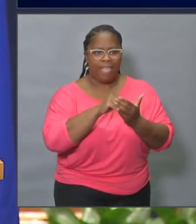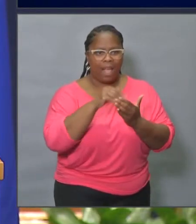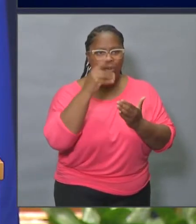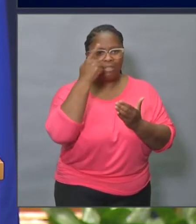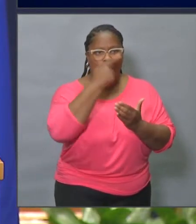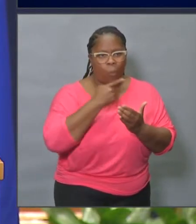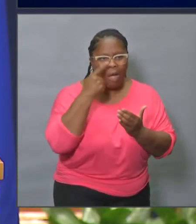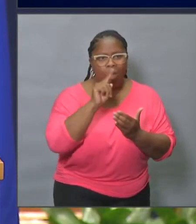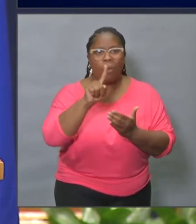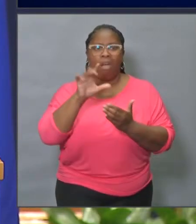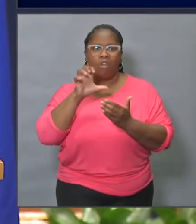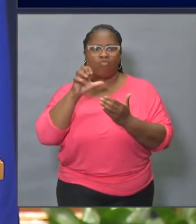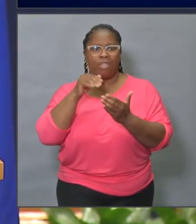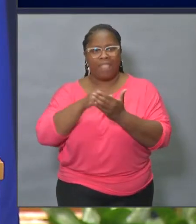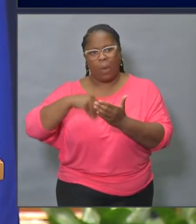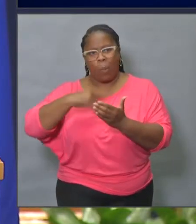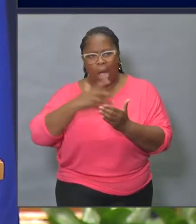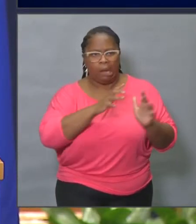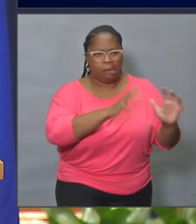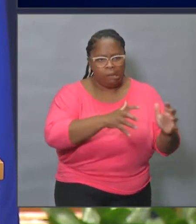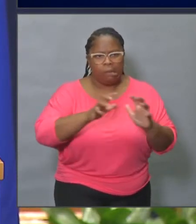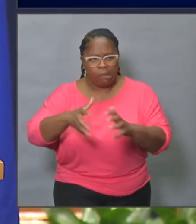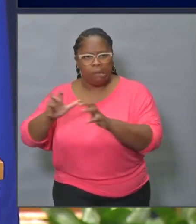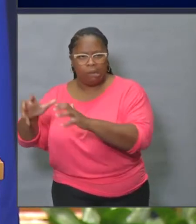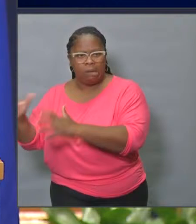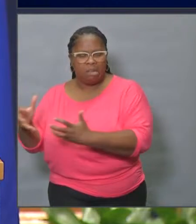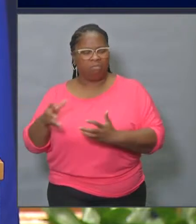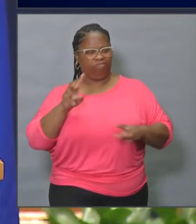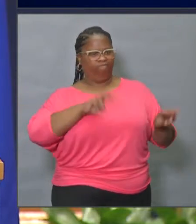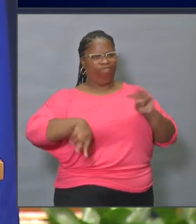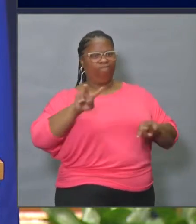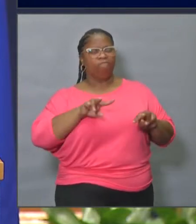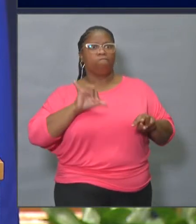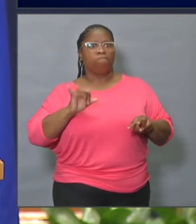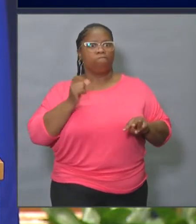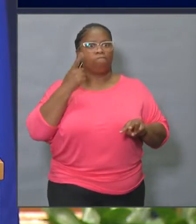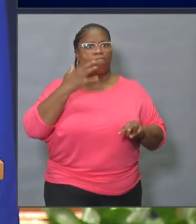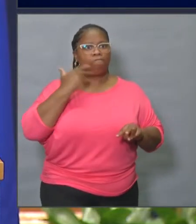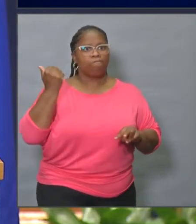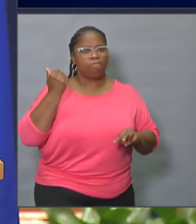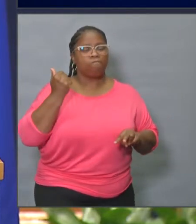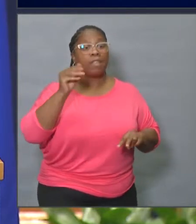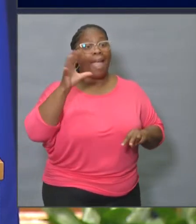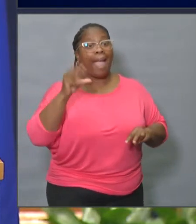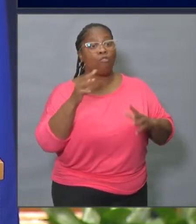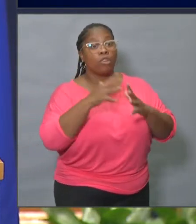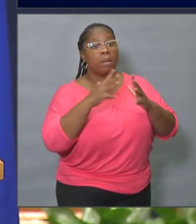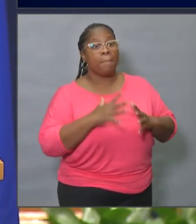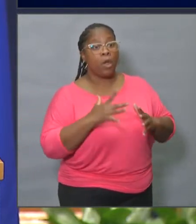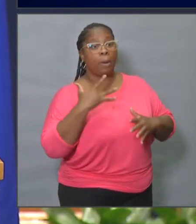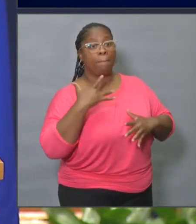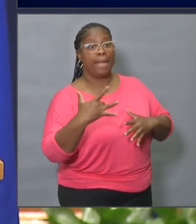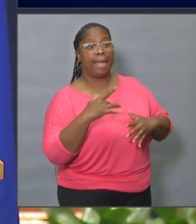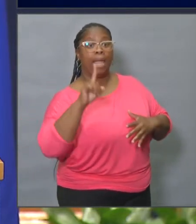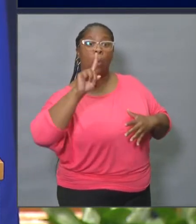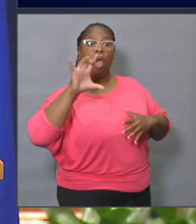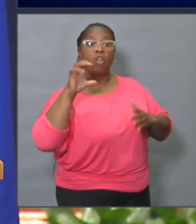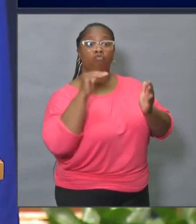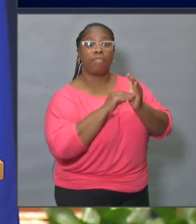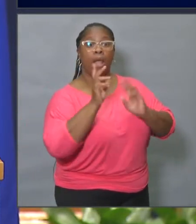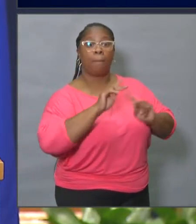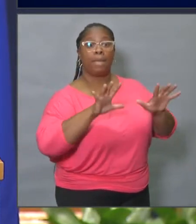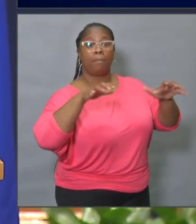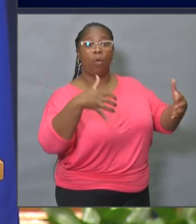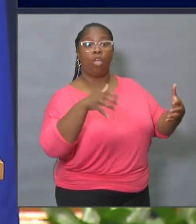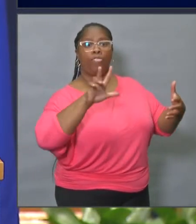groups are disproportionately affected. The death rate for African Americans is 31 deaths per 100,000